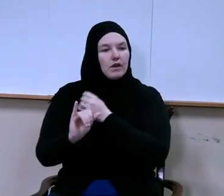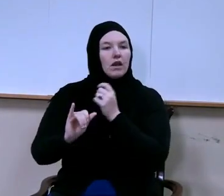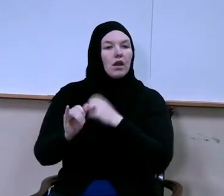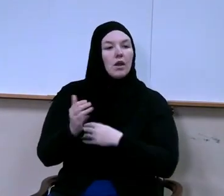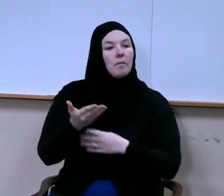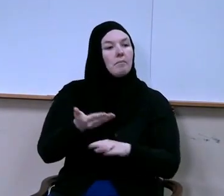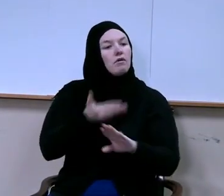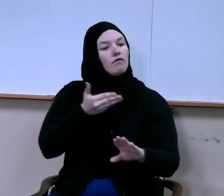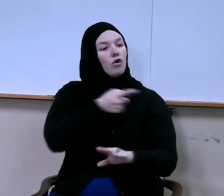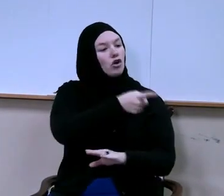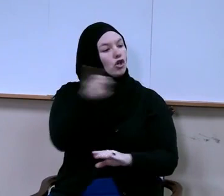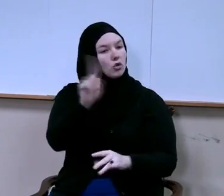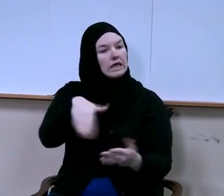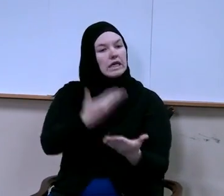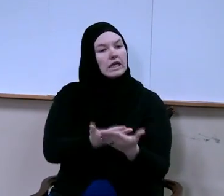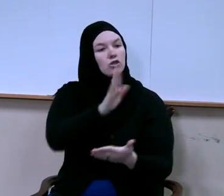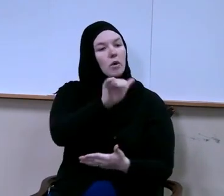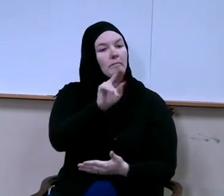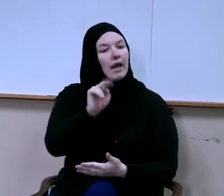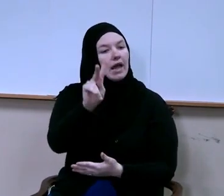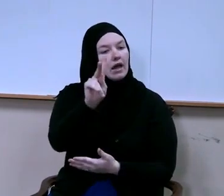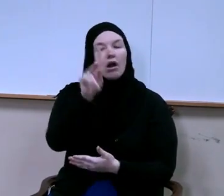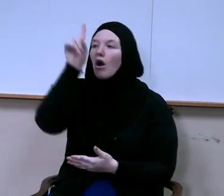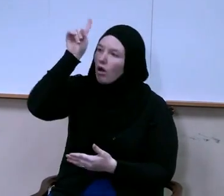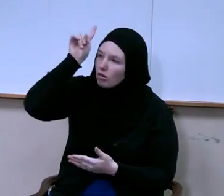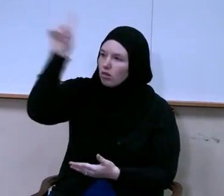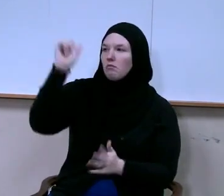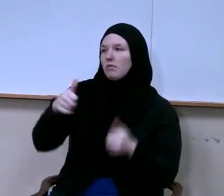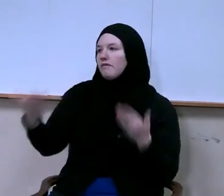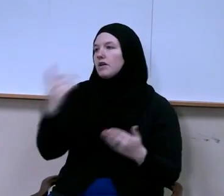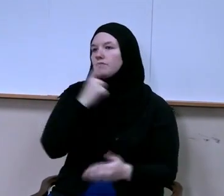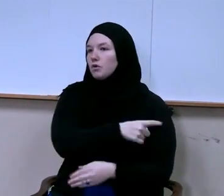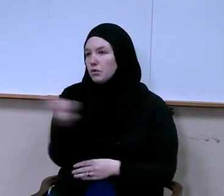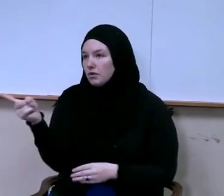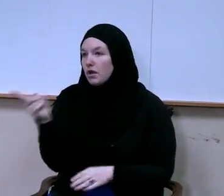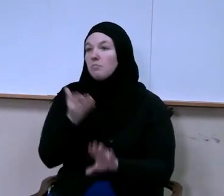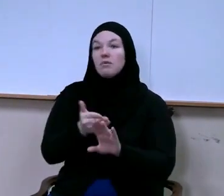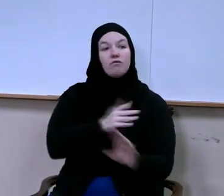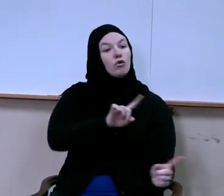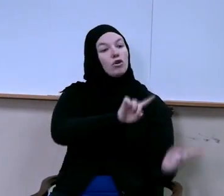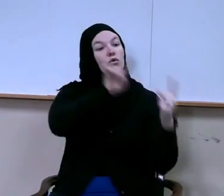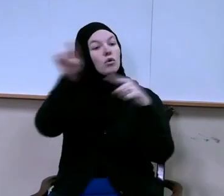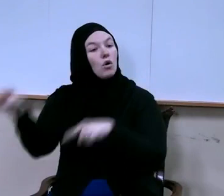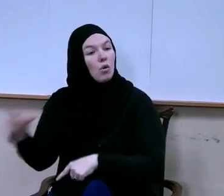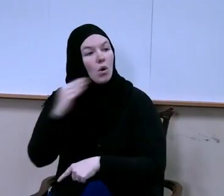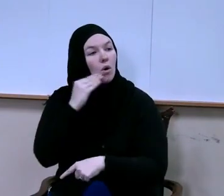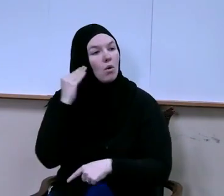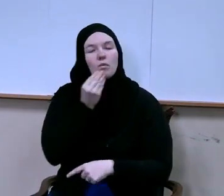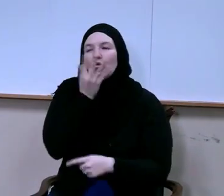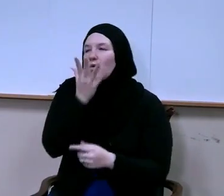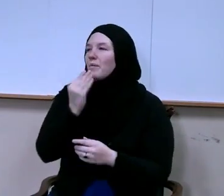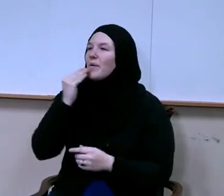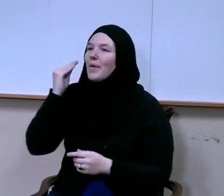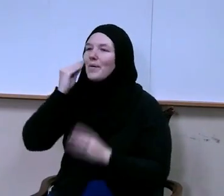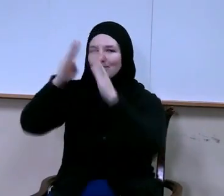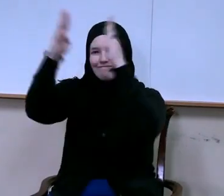Before you get to your bank, Allah is the one who provides. Before you go home, it is Allah